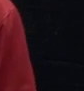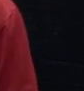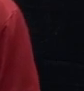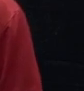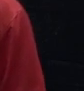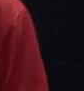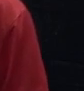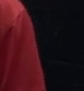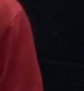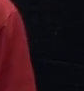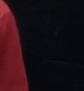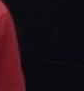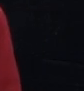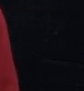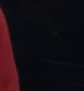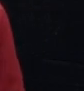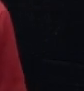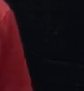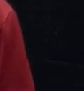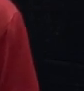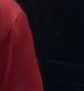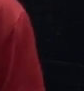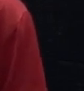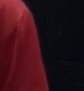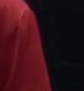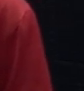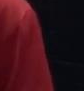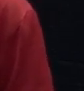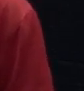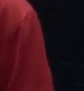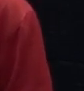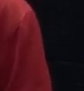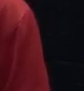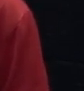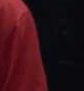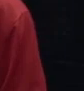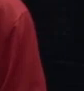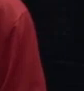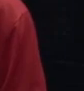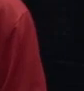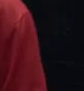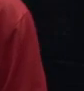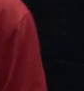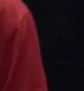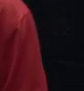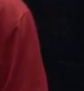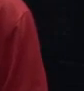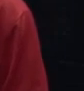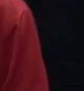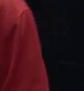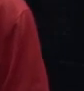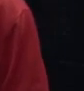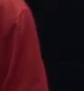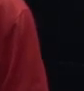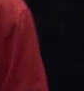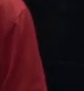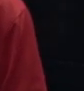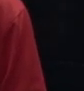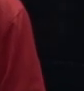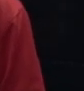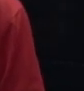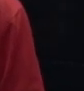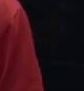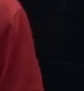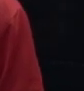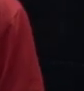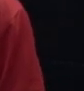different themes, and it's just fun. It's fun, and it's important, and it's a necessary thing to